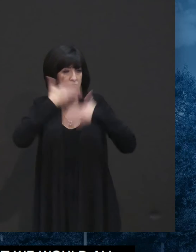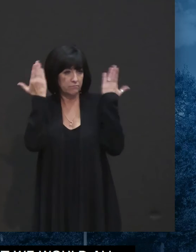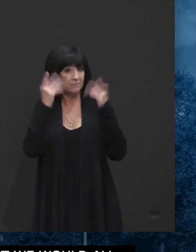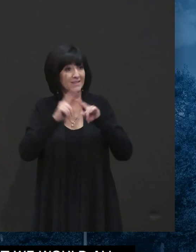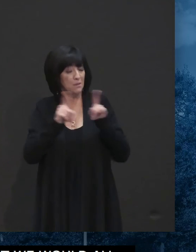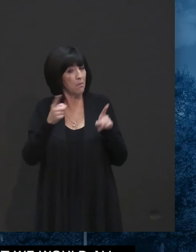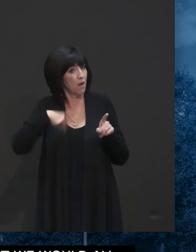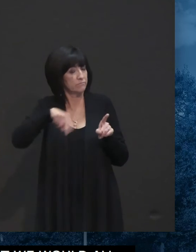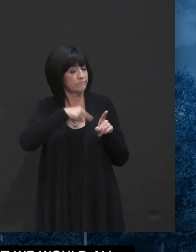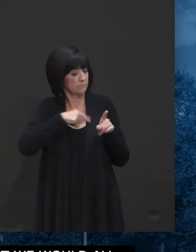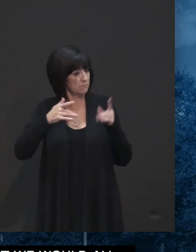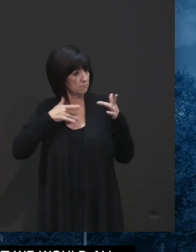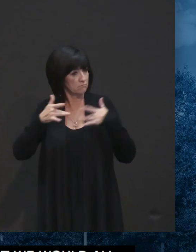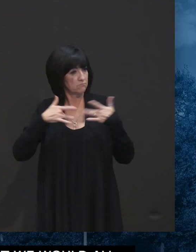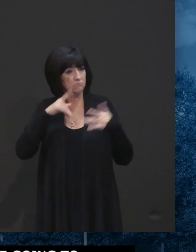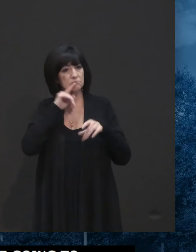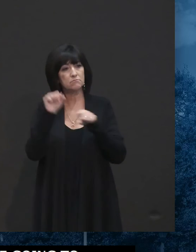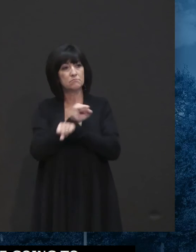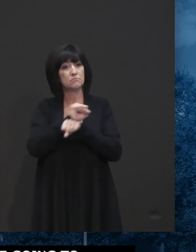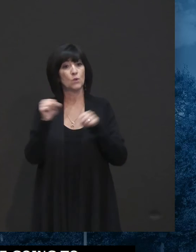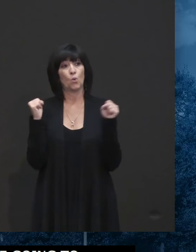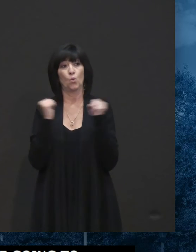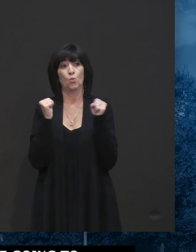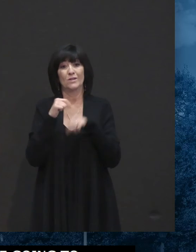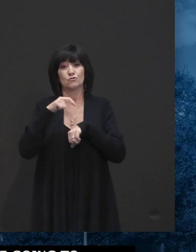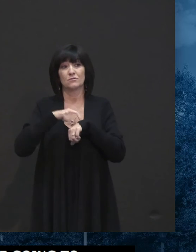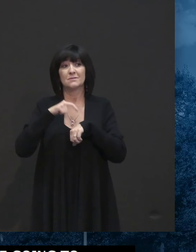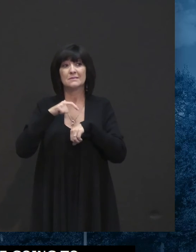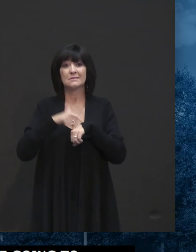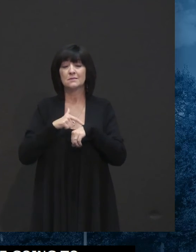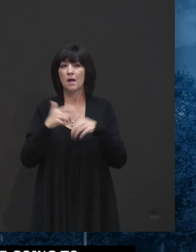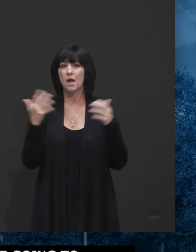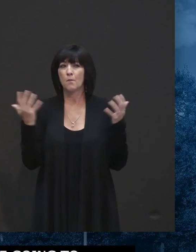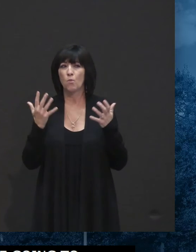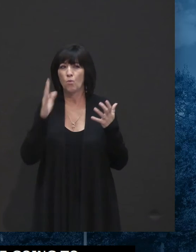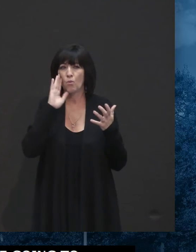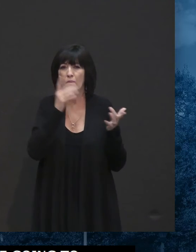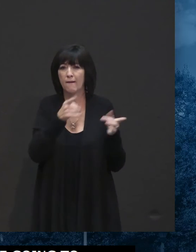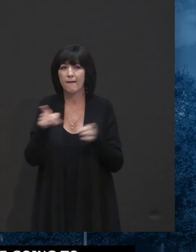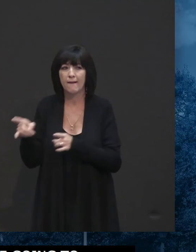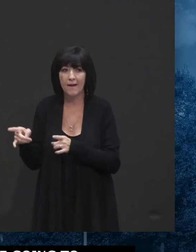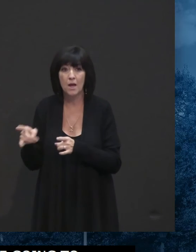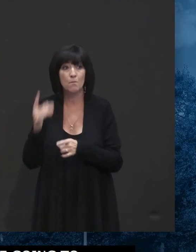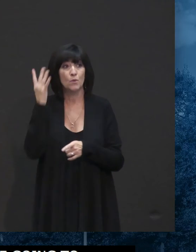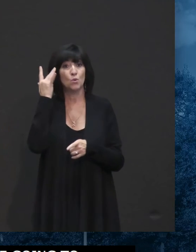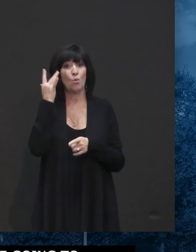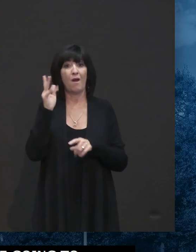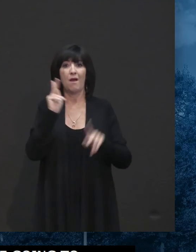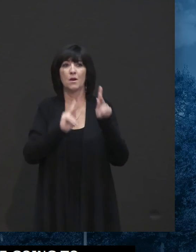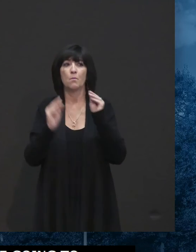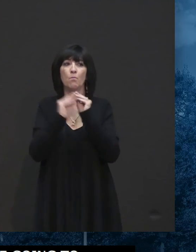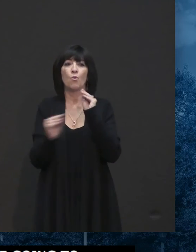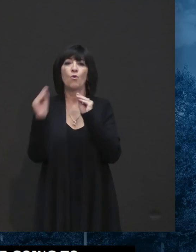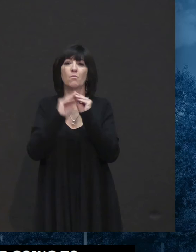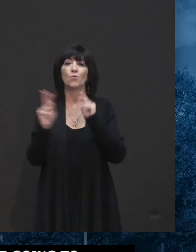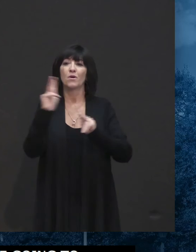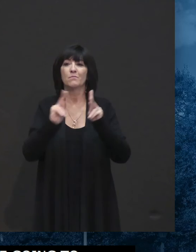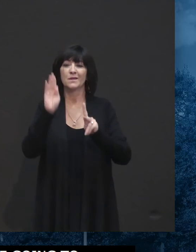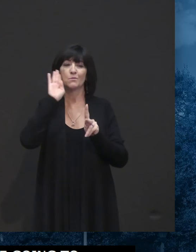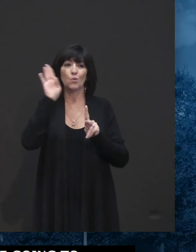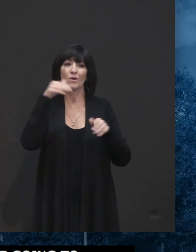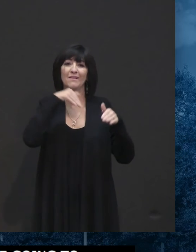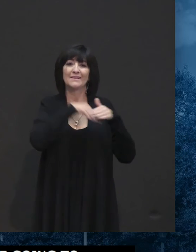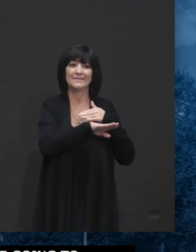going to bring as more and more people spend more and more time outdoors. There's certainly,